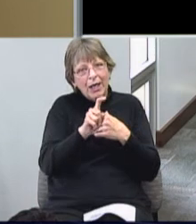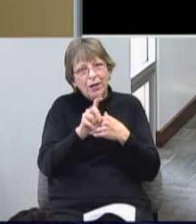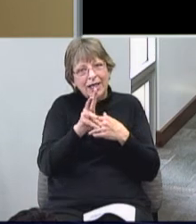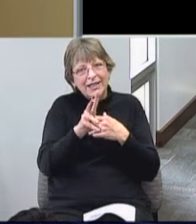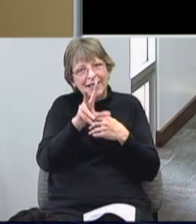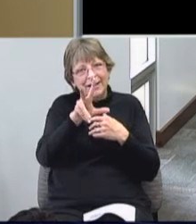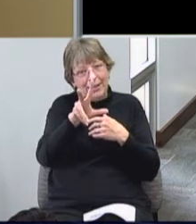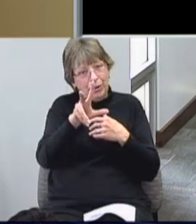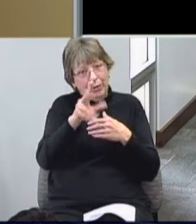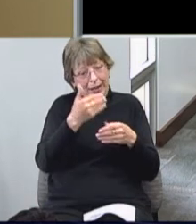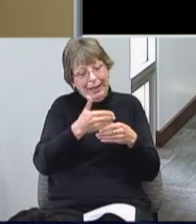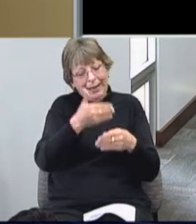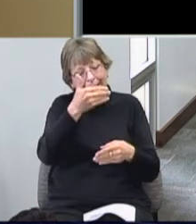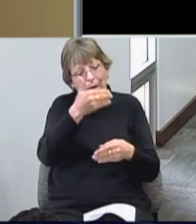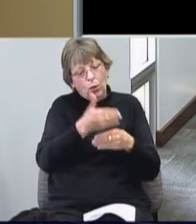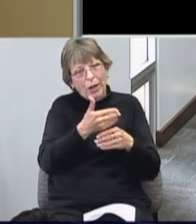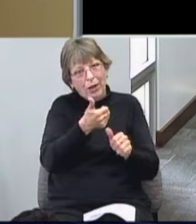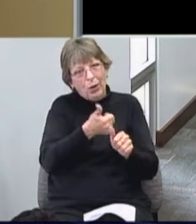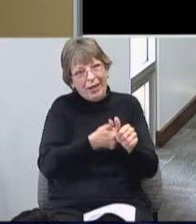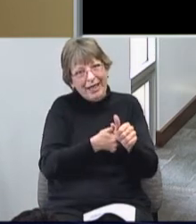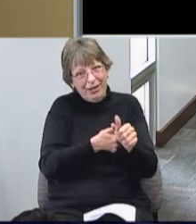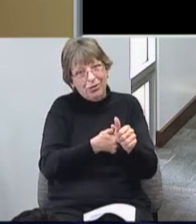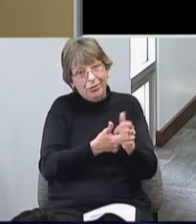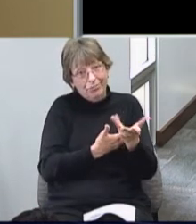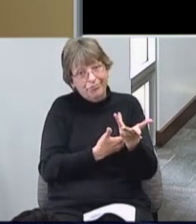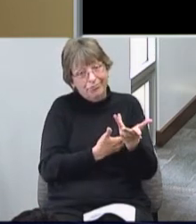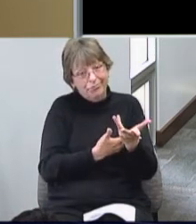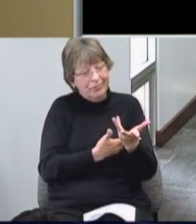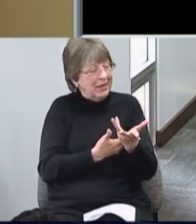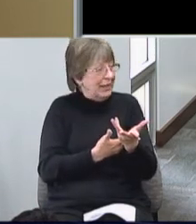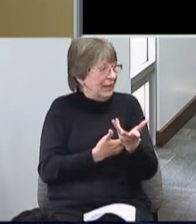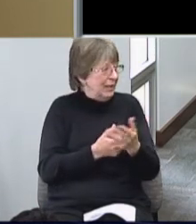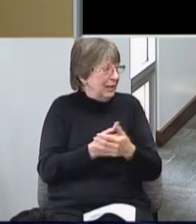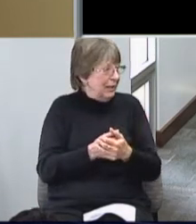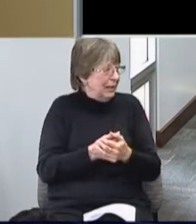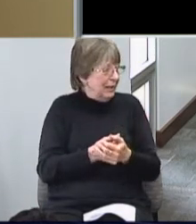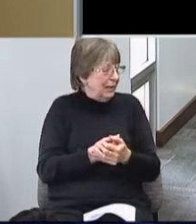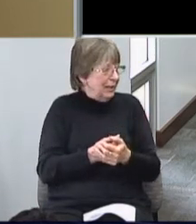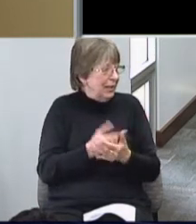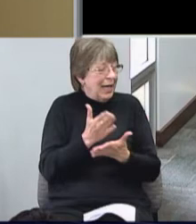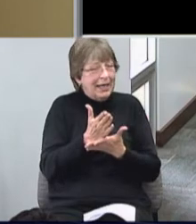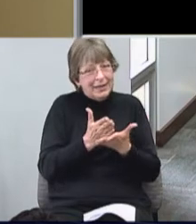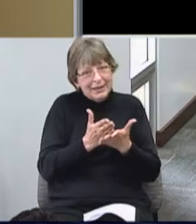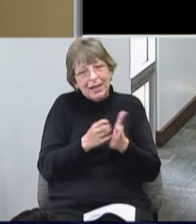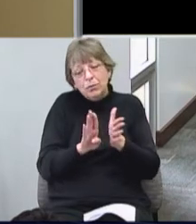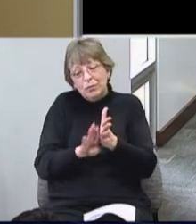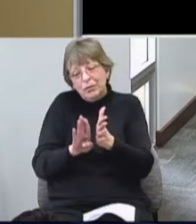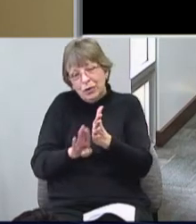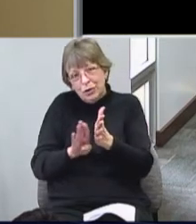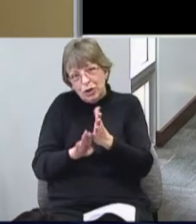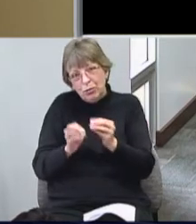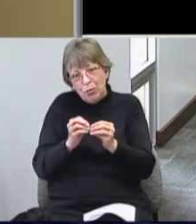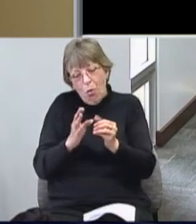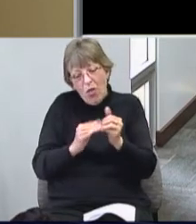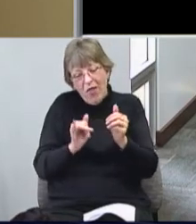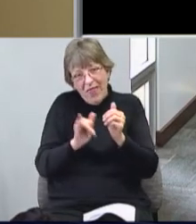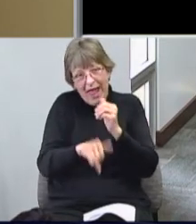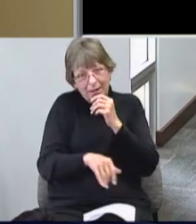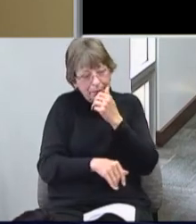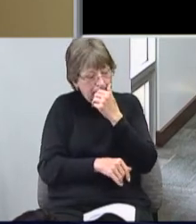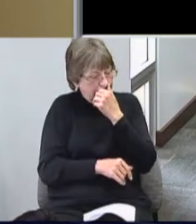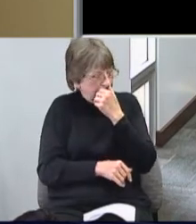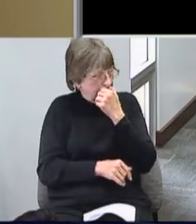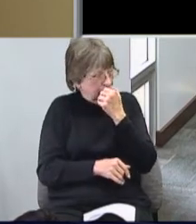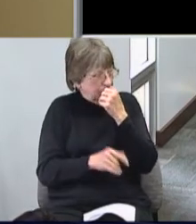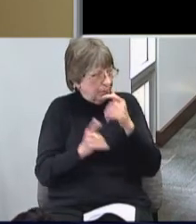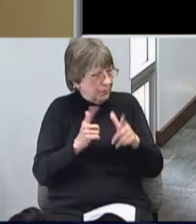per window. That's for the 6/6. Some of them are probably less expensive than that. And